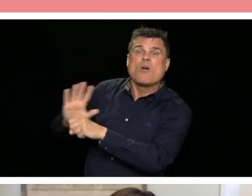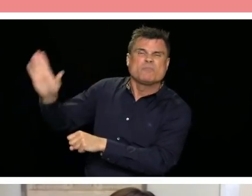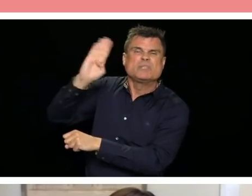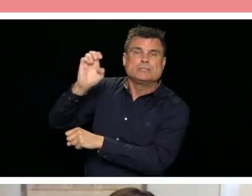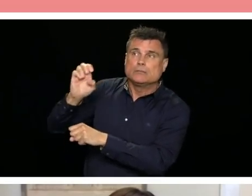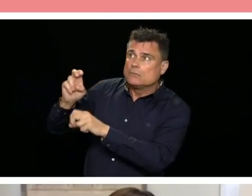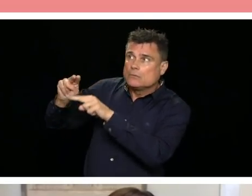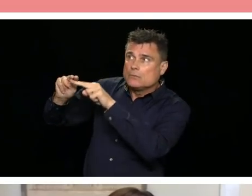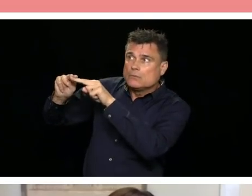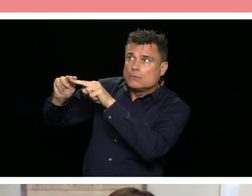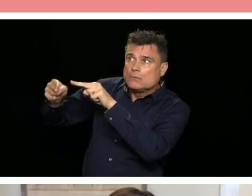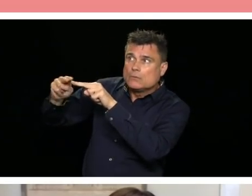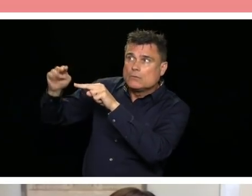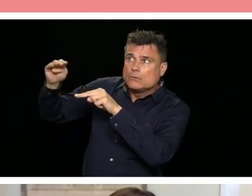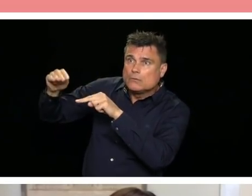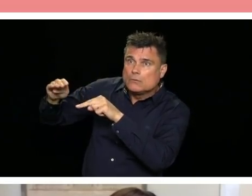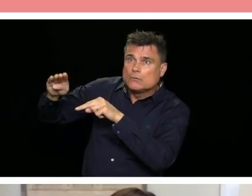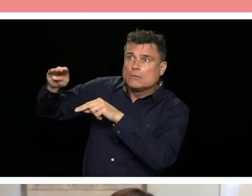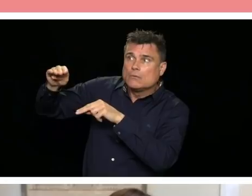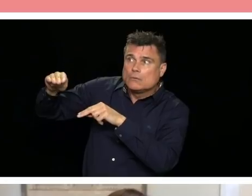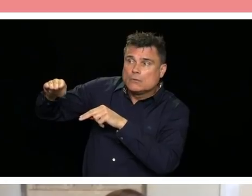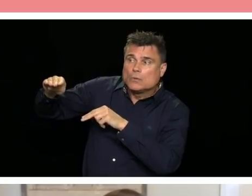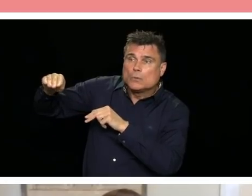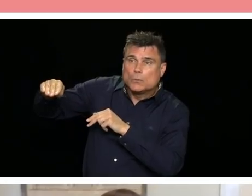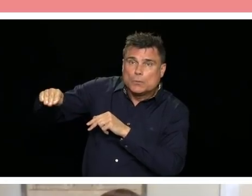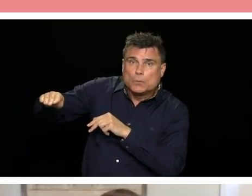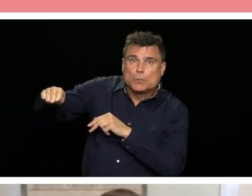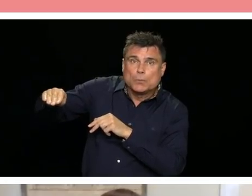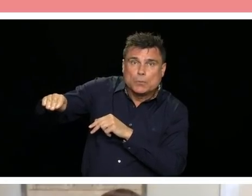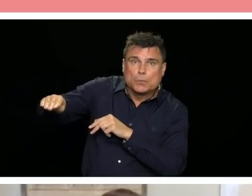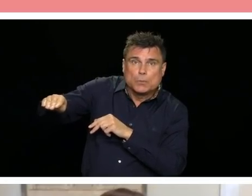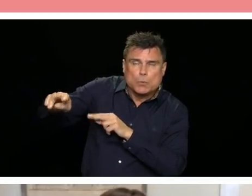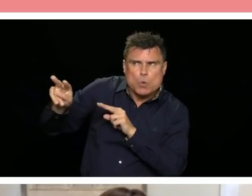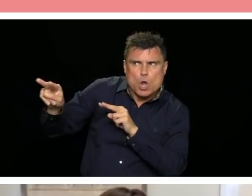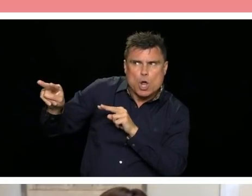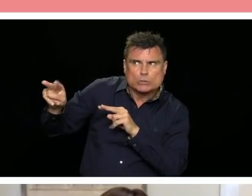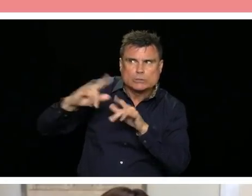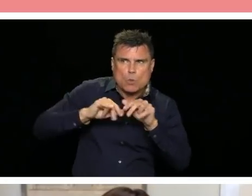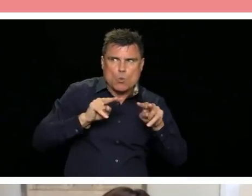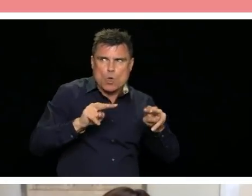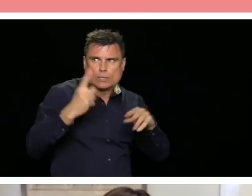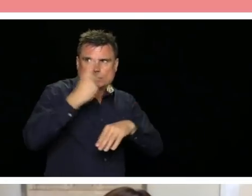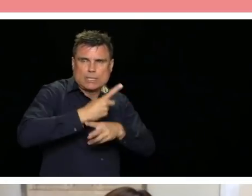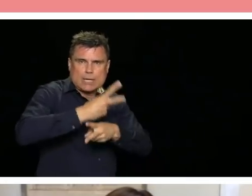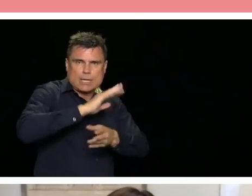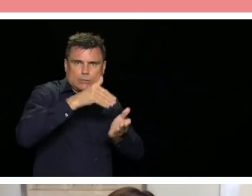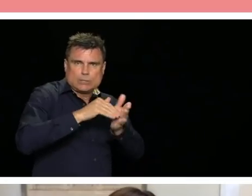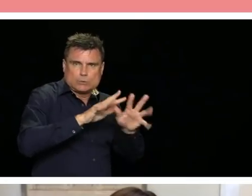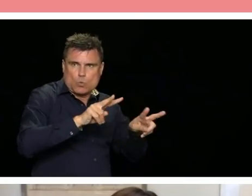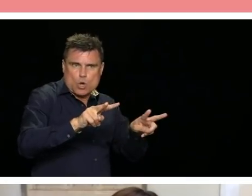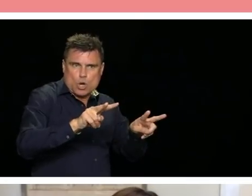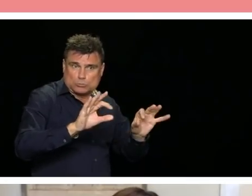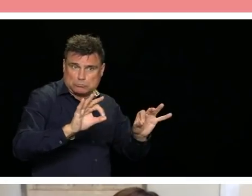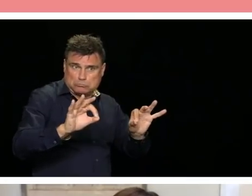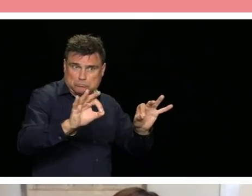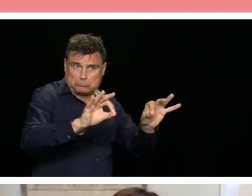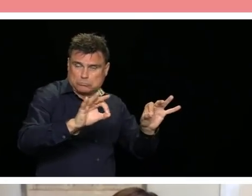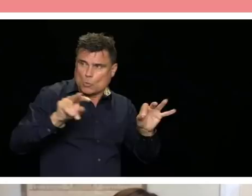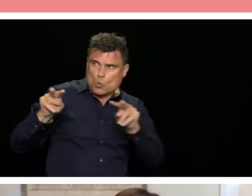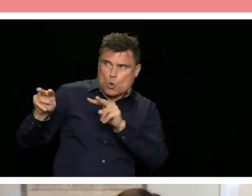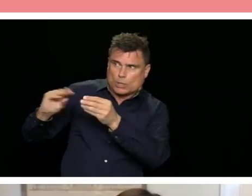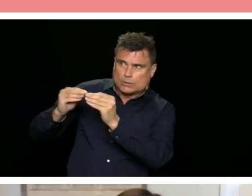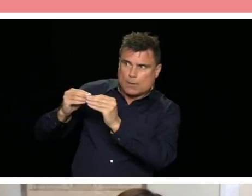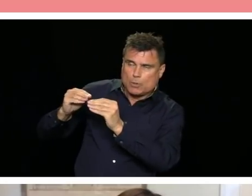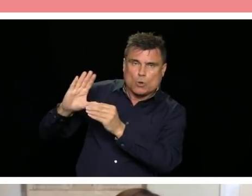And when we think of it in a sort of a put on the brakes, put on the accelerator, we want to be in the driver's seat.